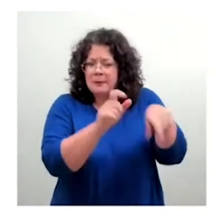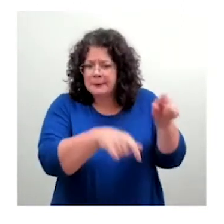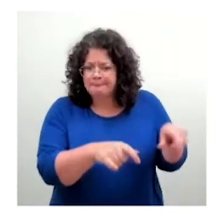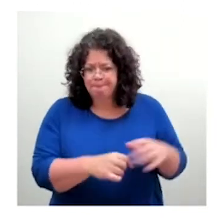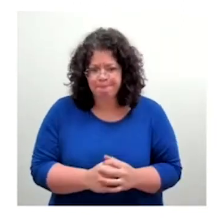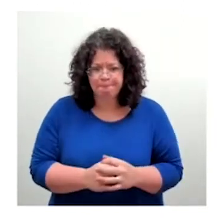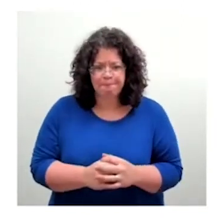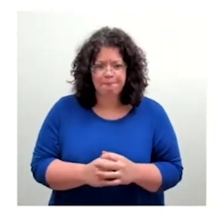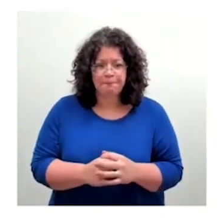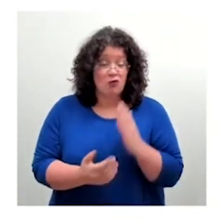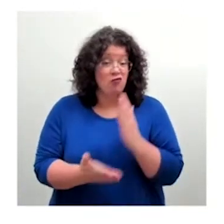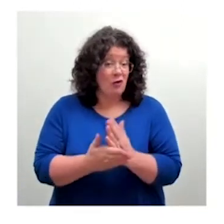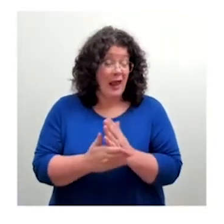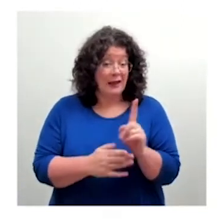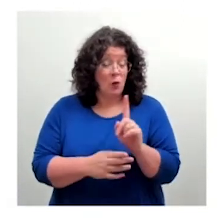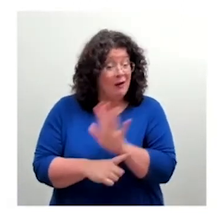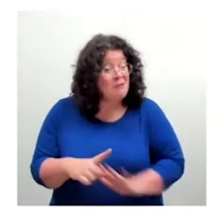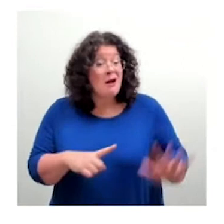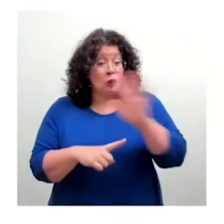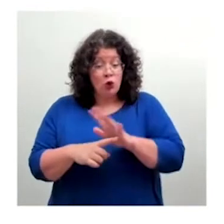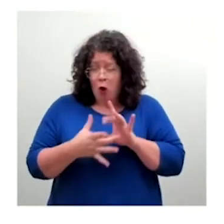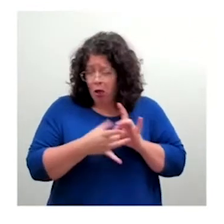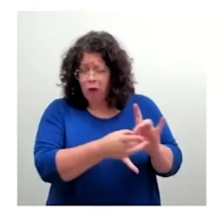have proved to be very fruitful for us.